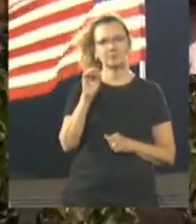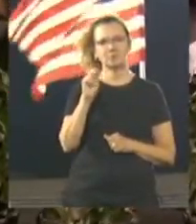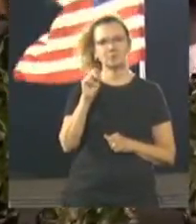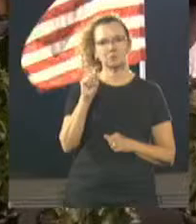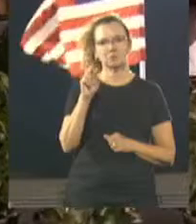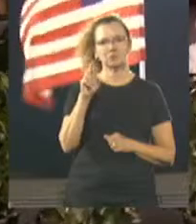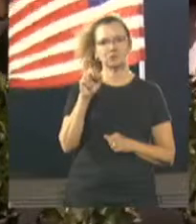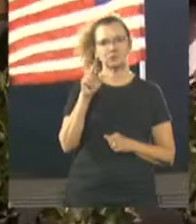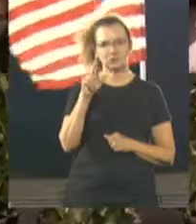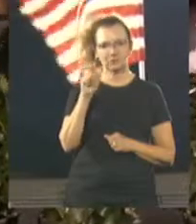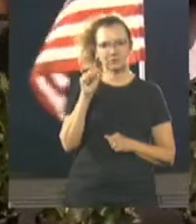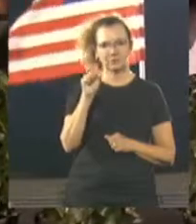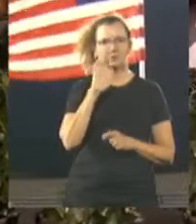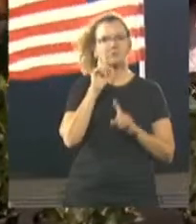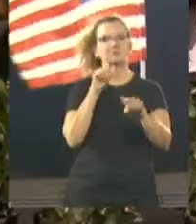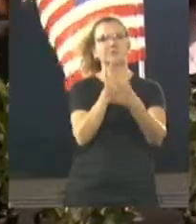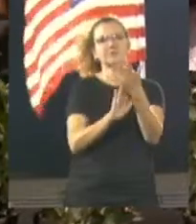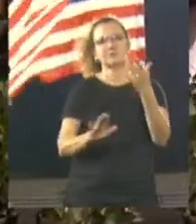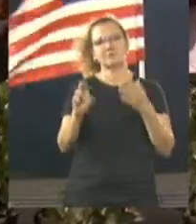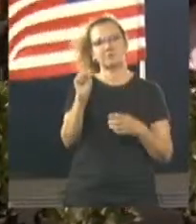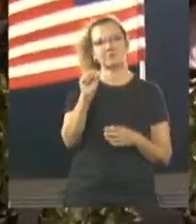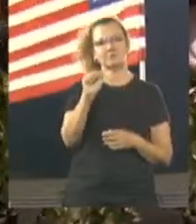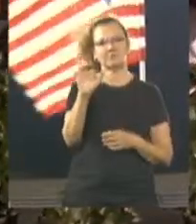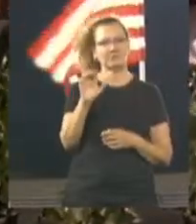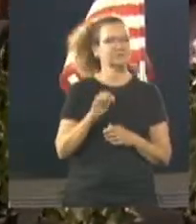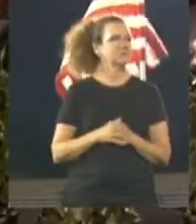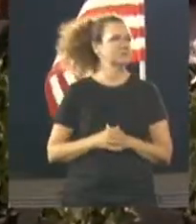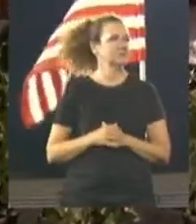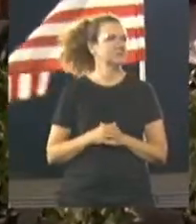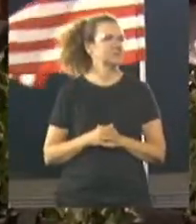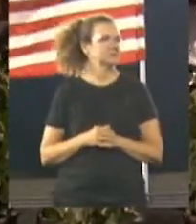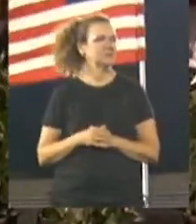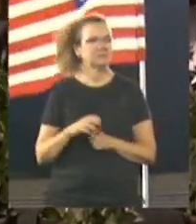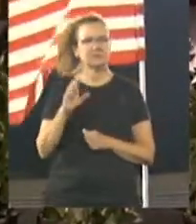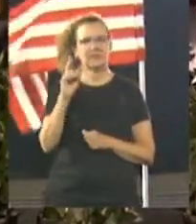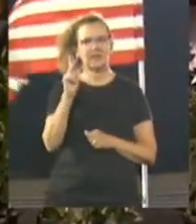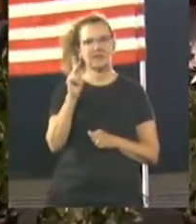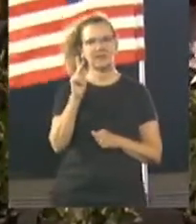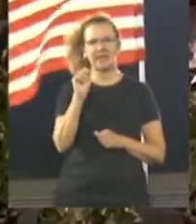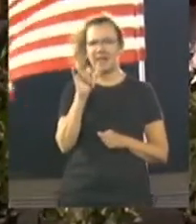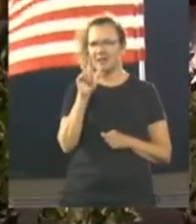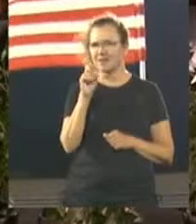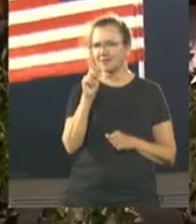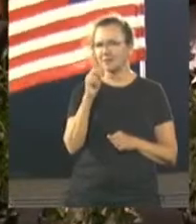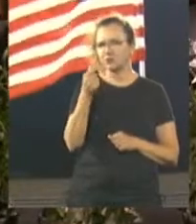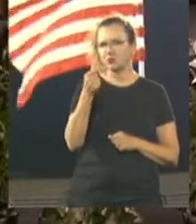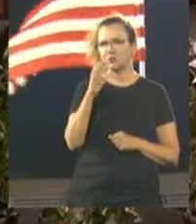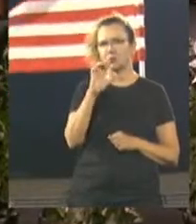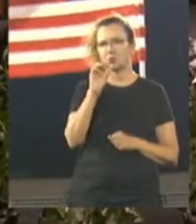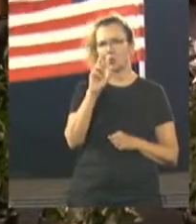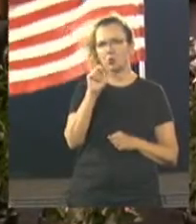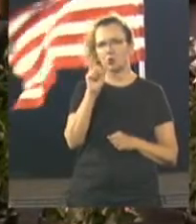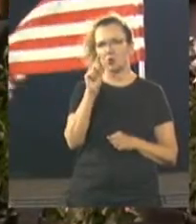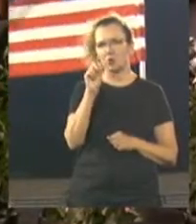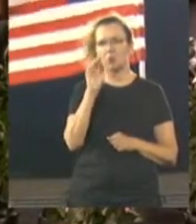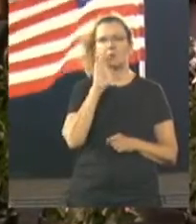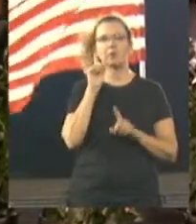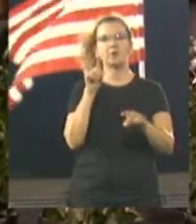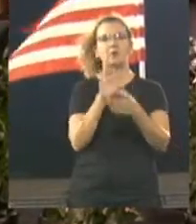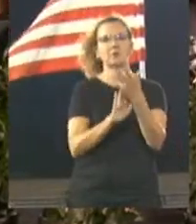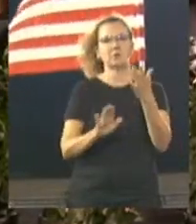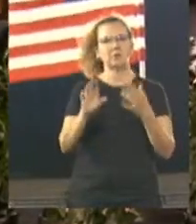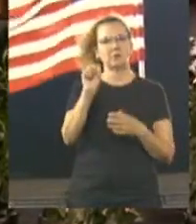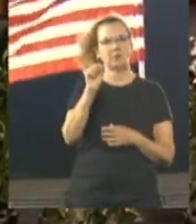will be attending San Antonio College. Kaylin G. Corrado will be attending